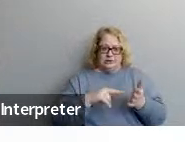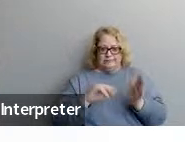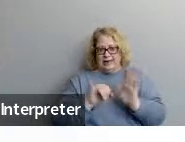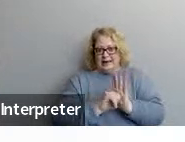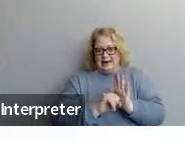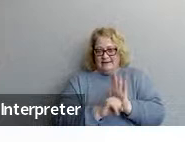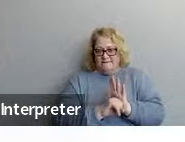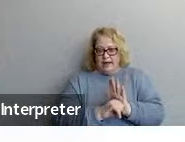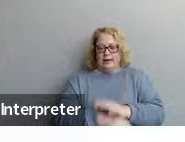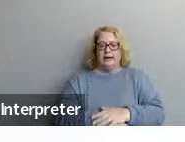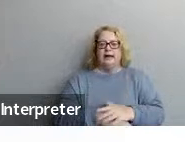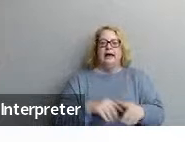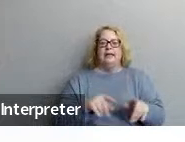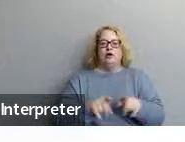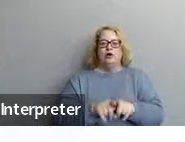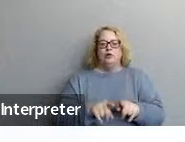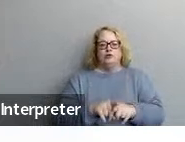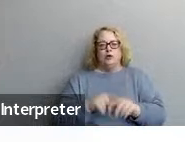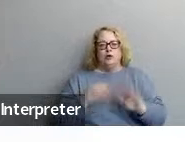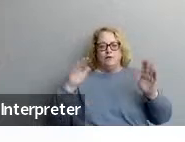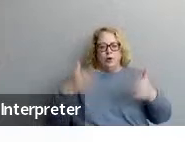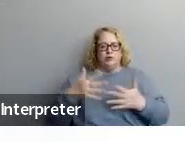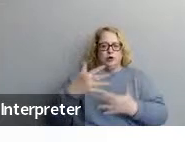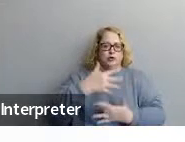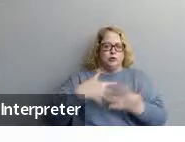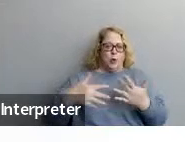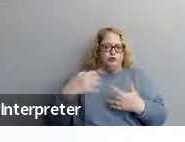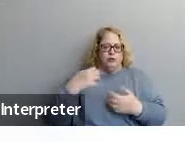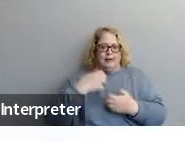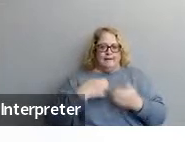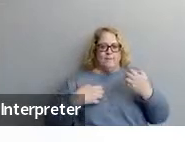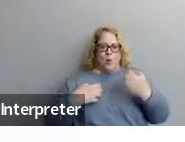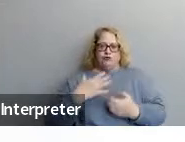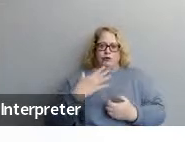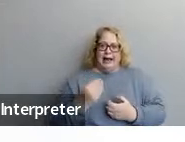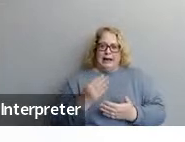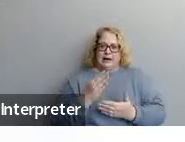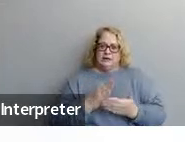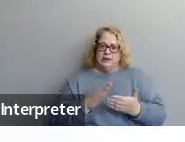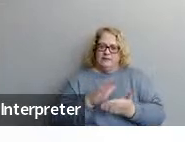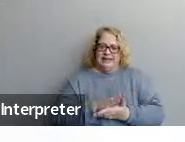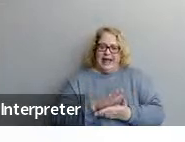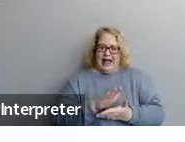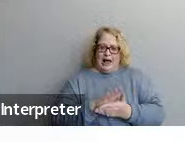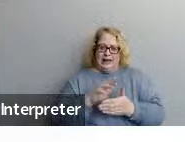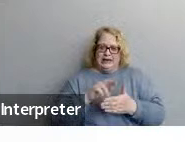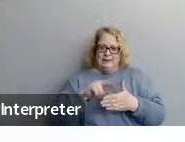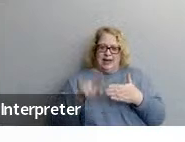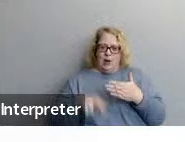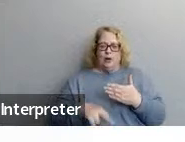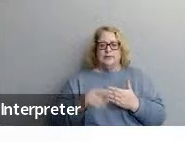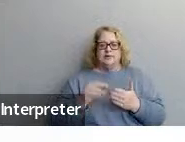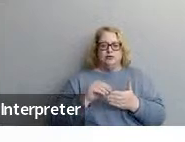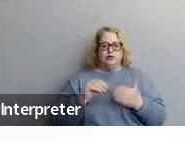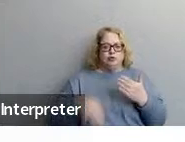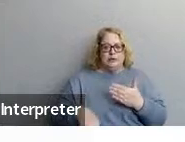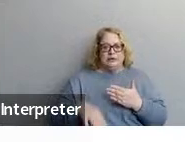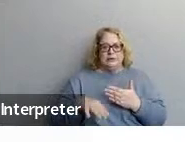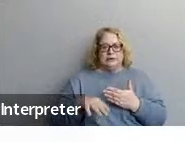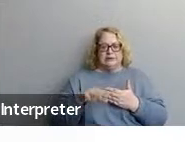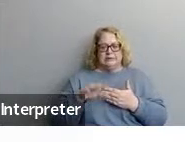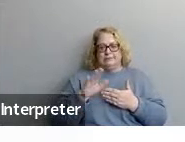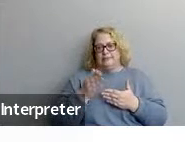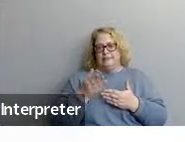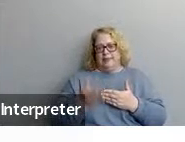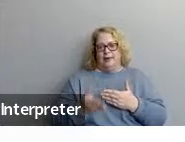schools, and then also focusing on the social, emotional, as well as some of the academic outcomes of students in those